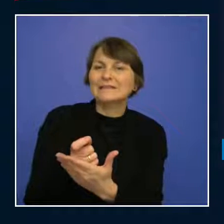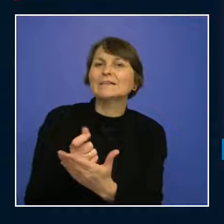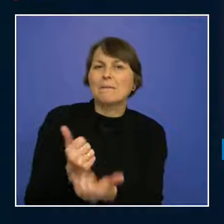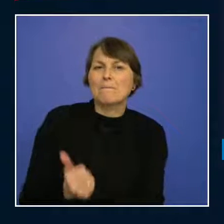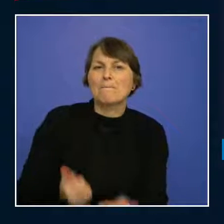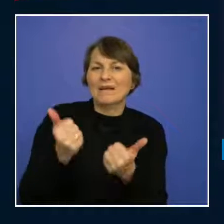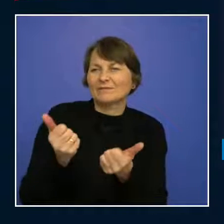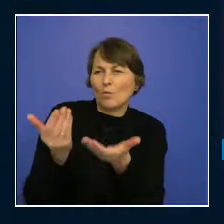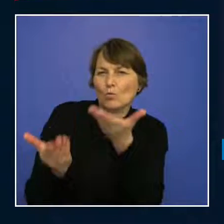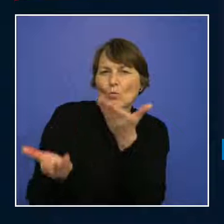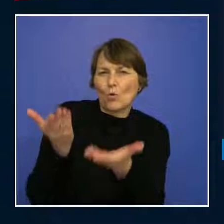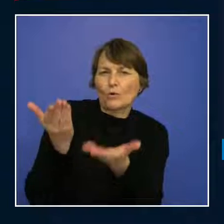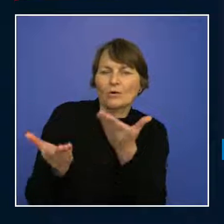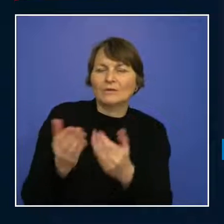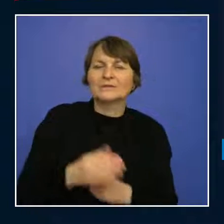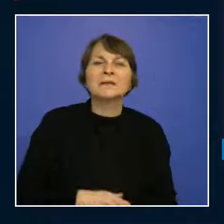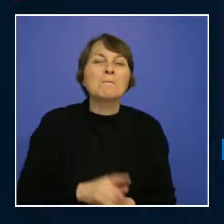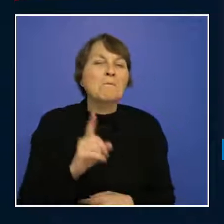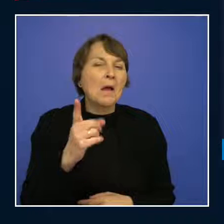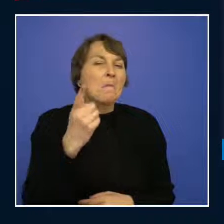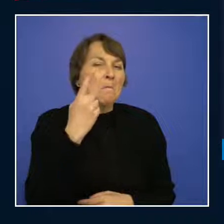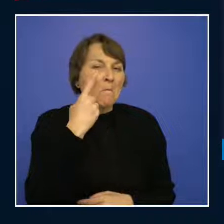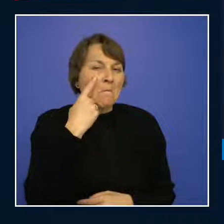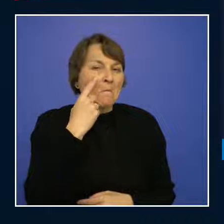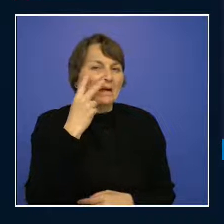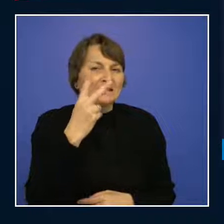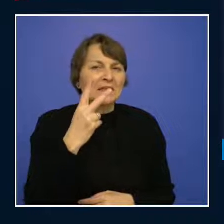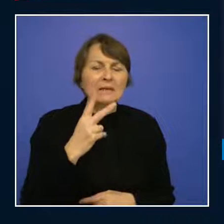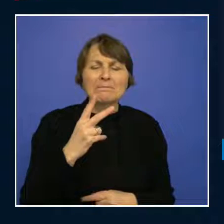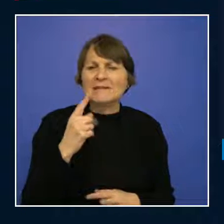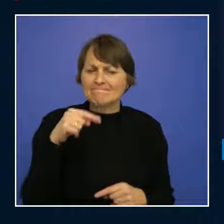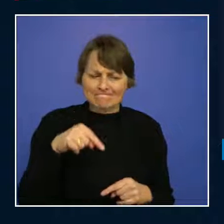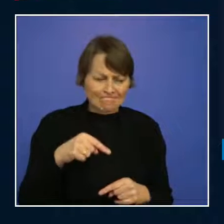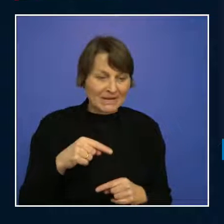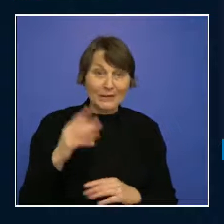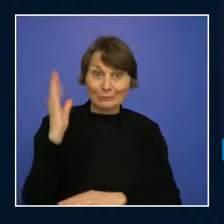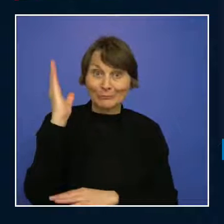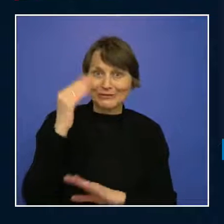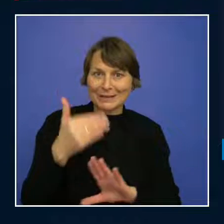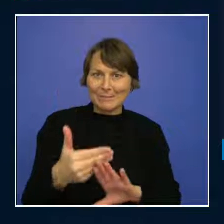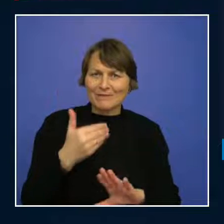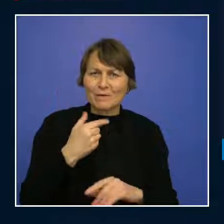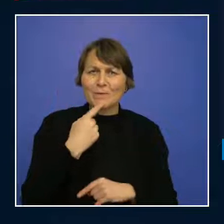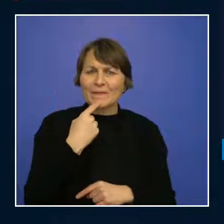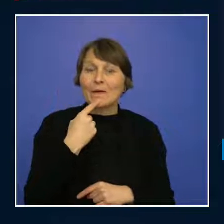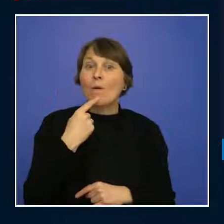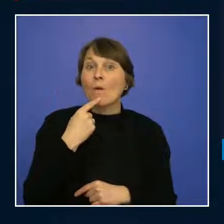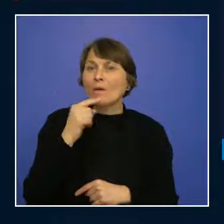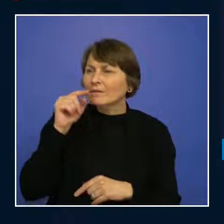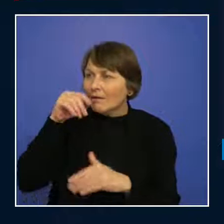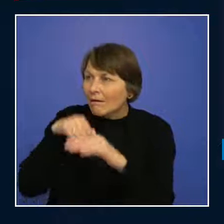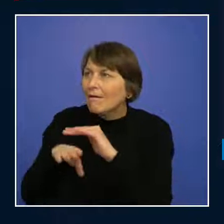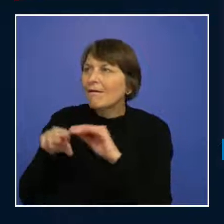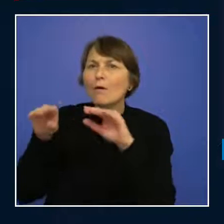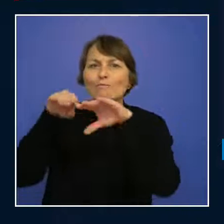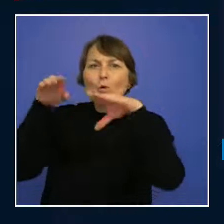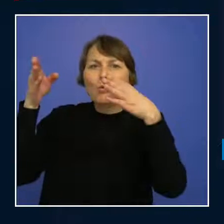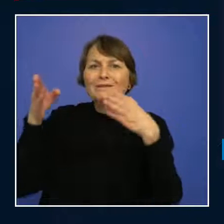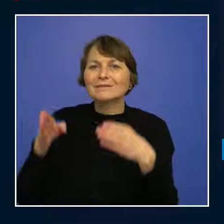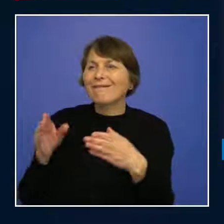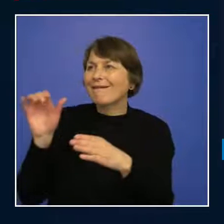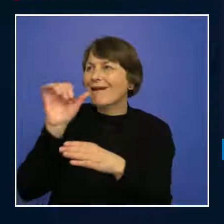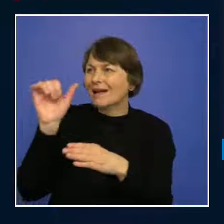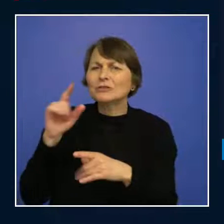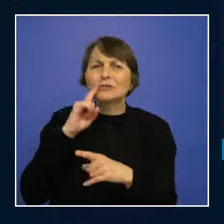thing that I did notice when I was researching for this talk is that when you look into the Azure portal and you're starting to configure your load balancer,